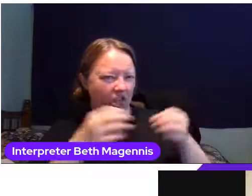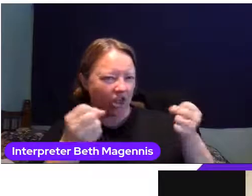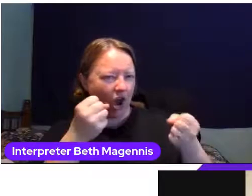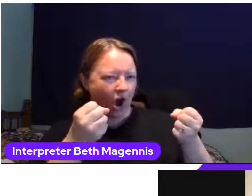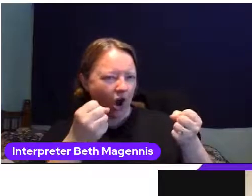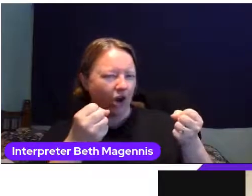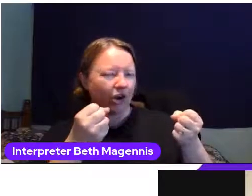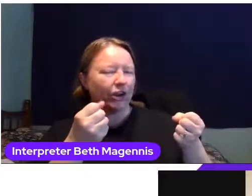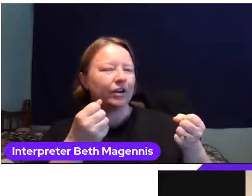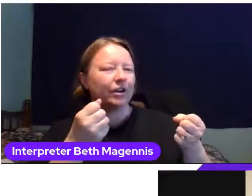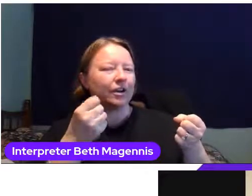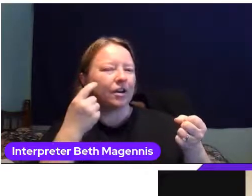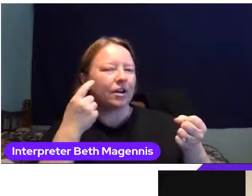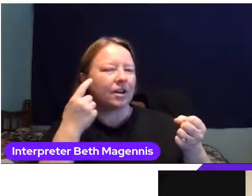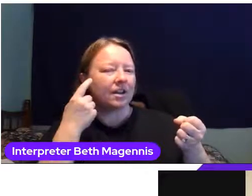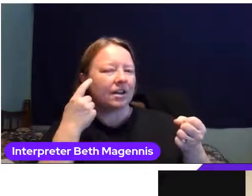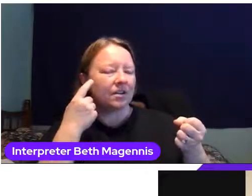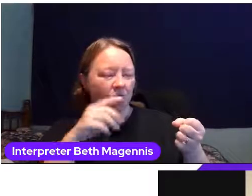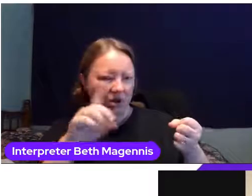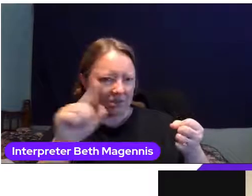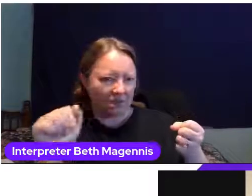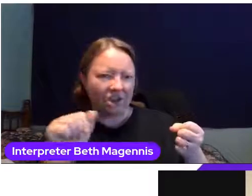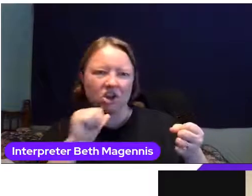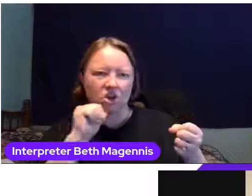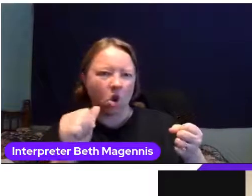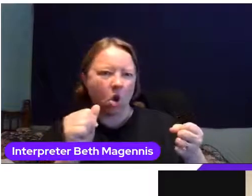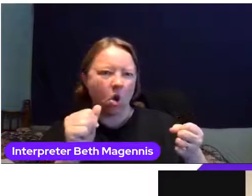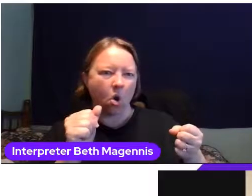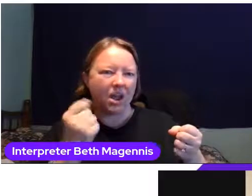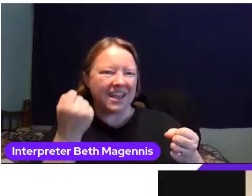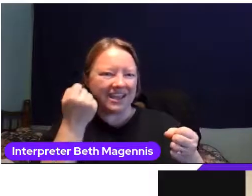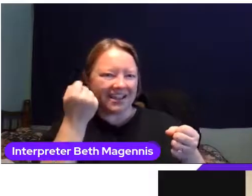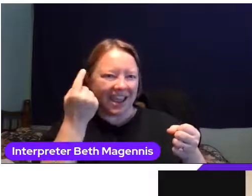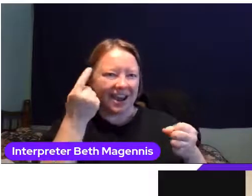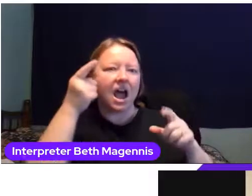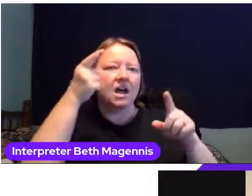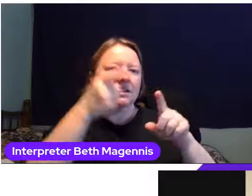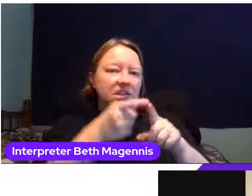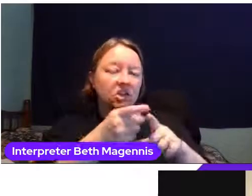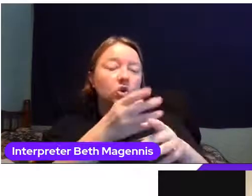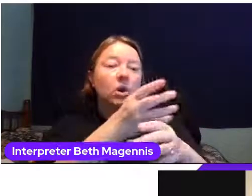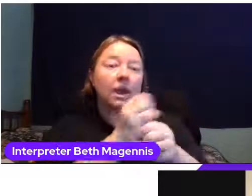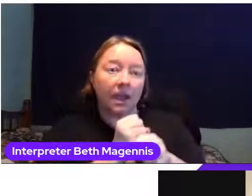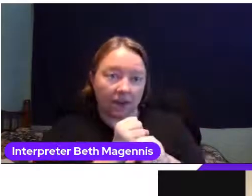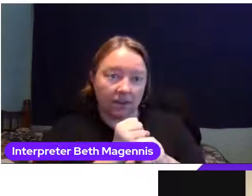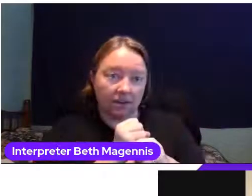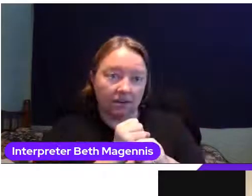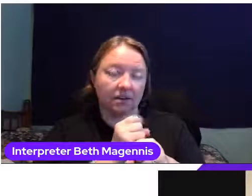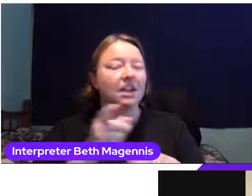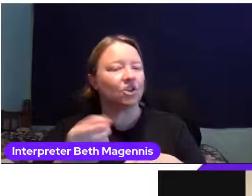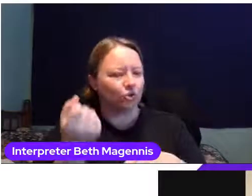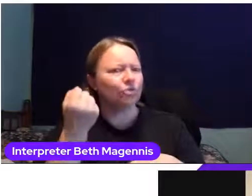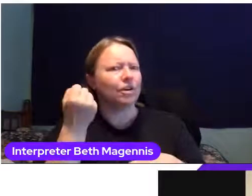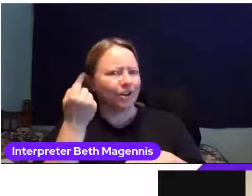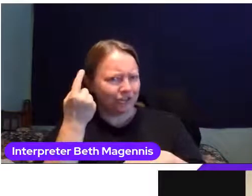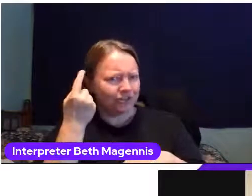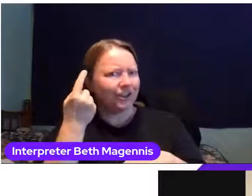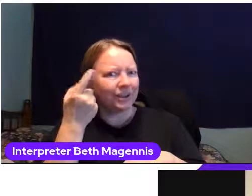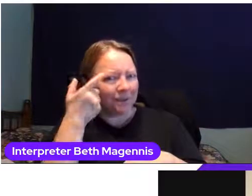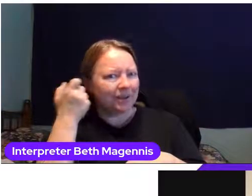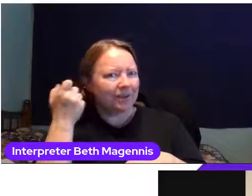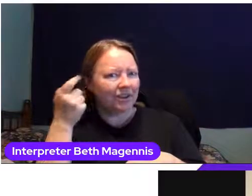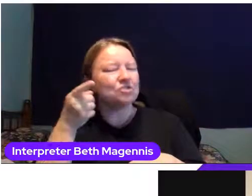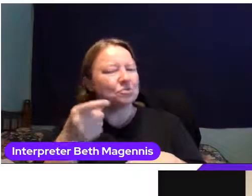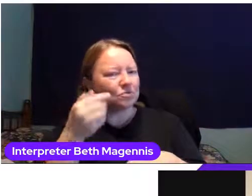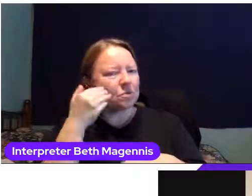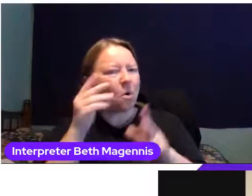when it comes to disability, you don't get it until you get it. But like, again, you get it, you understand it because you